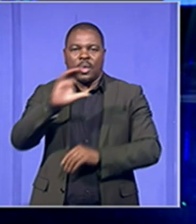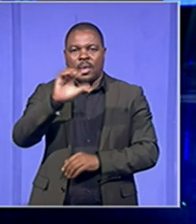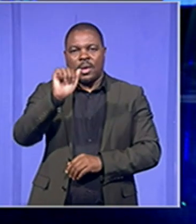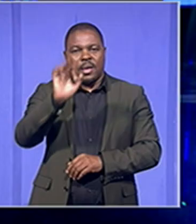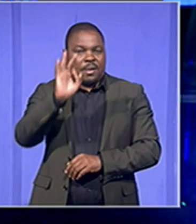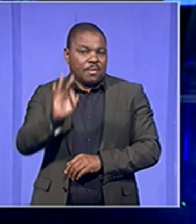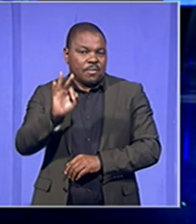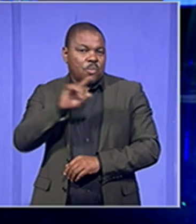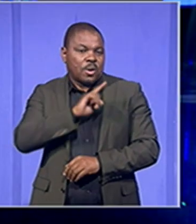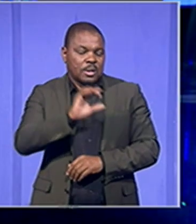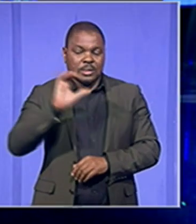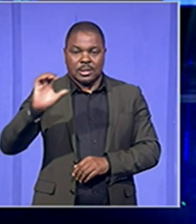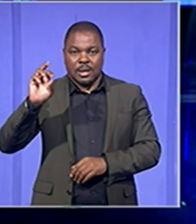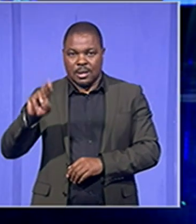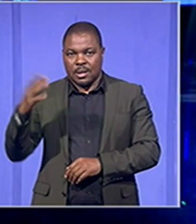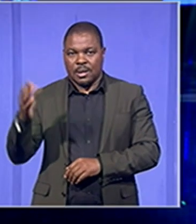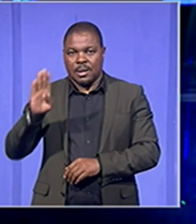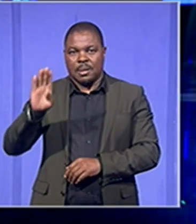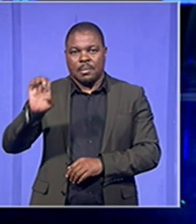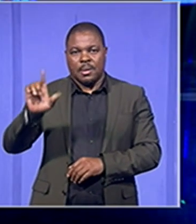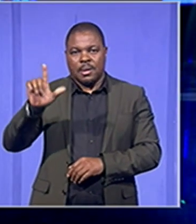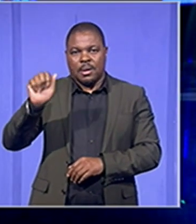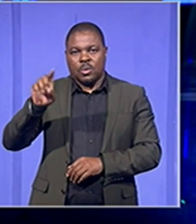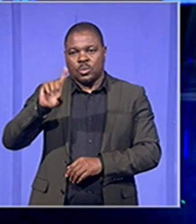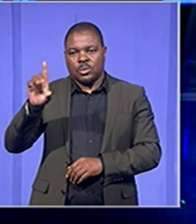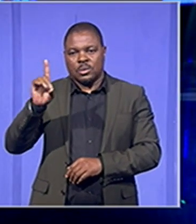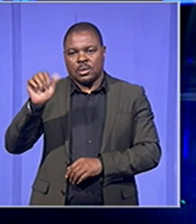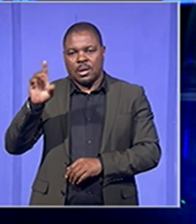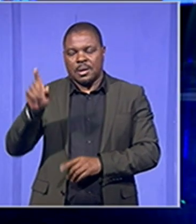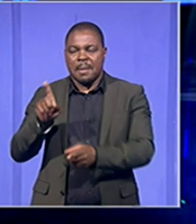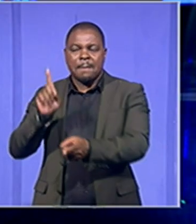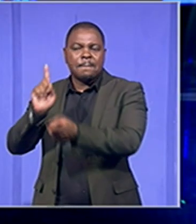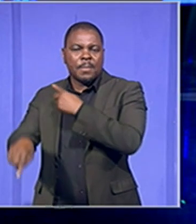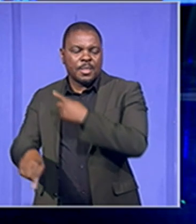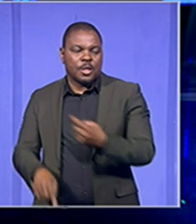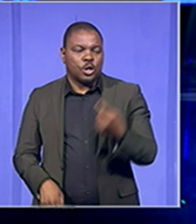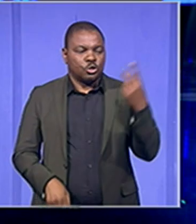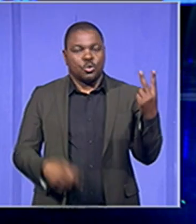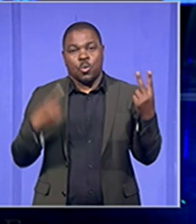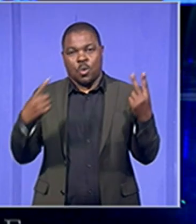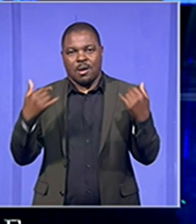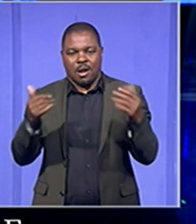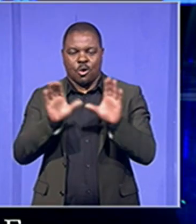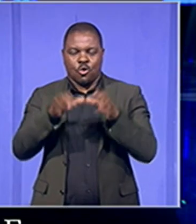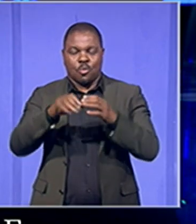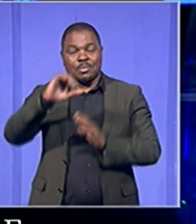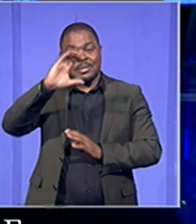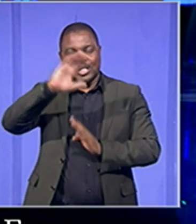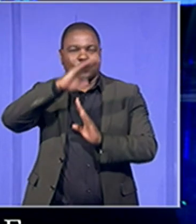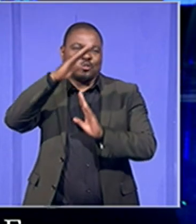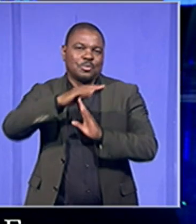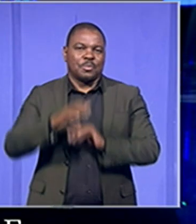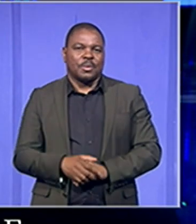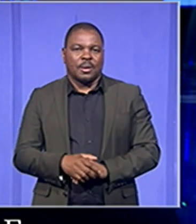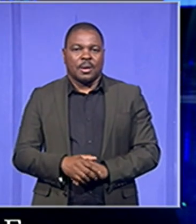ka morao hlola CR Belouizdad ya Algeria ka dintlha tse 2 ho 1 le ho ba maemong a pele ho Group C. Athe papading